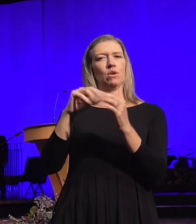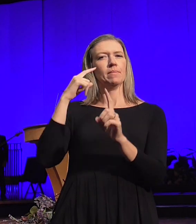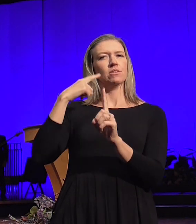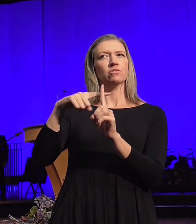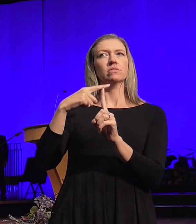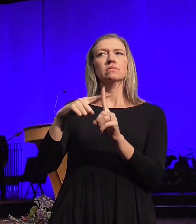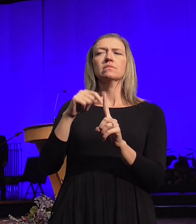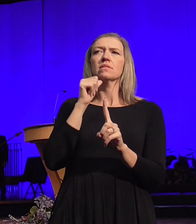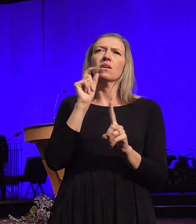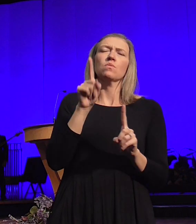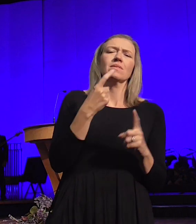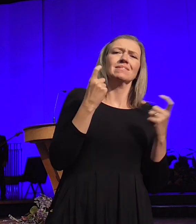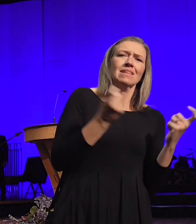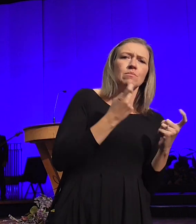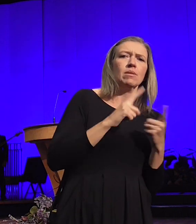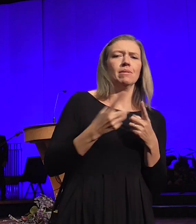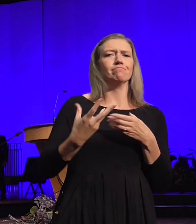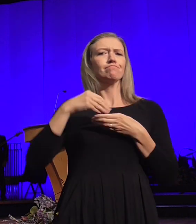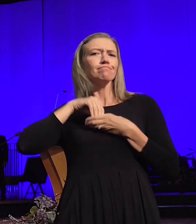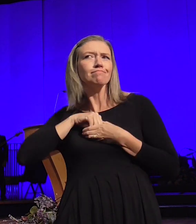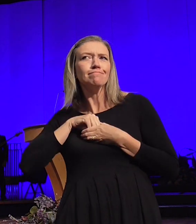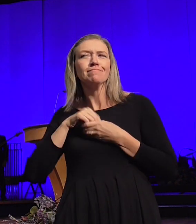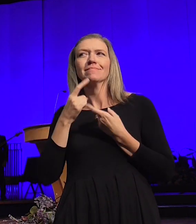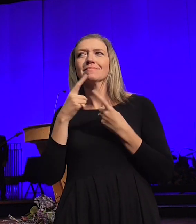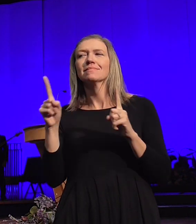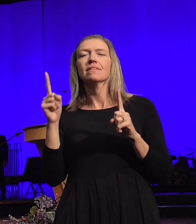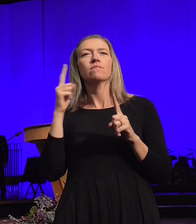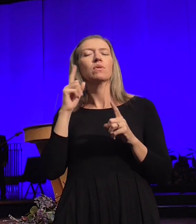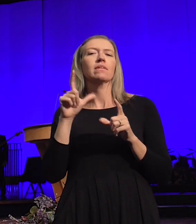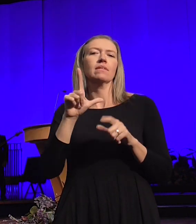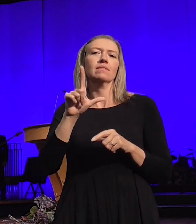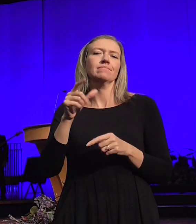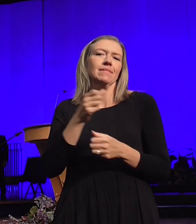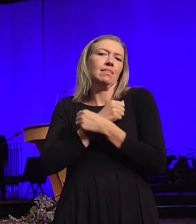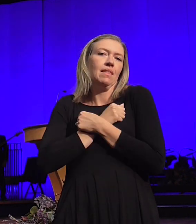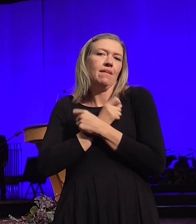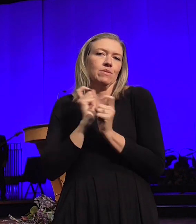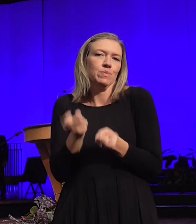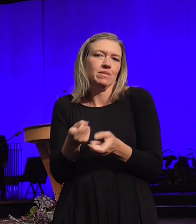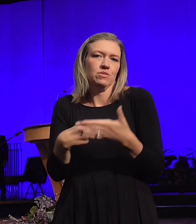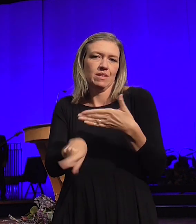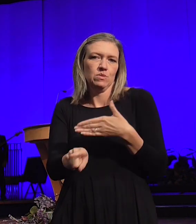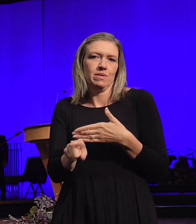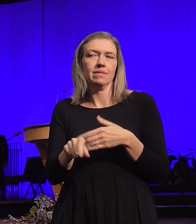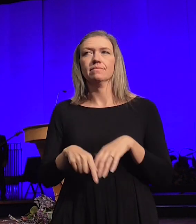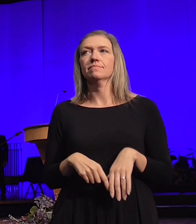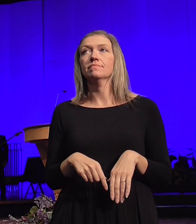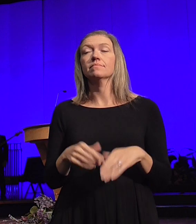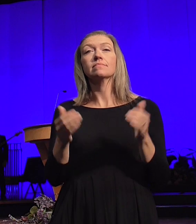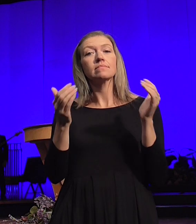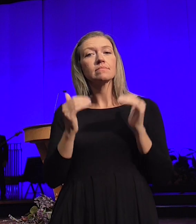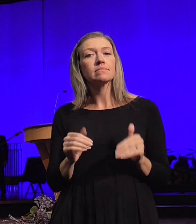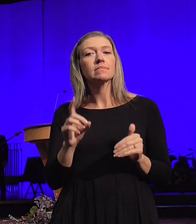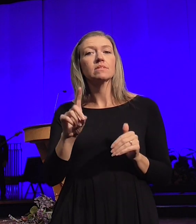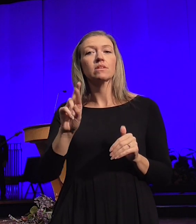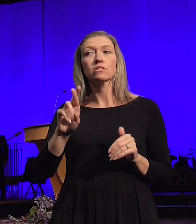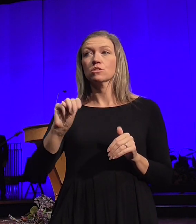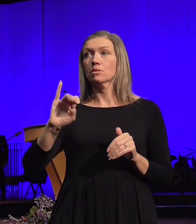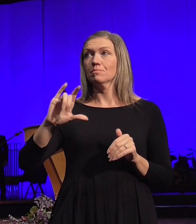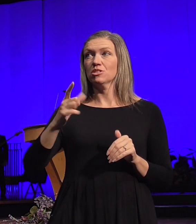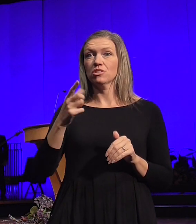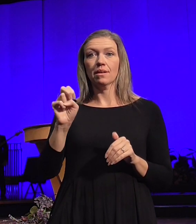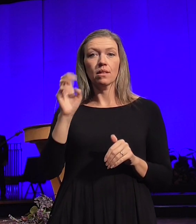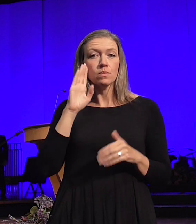embodying your success. And so that's just for a love donation next week. And also, Dr. Michelle is going to be back here with